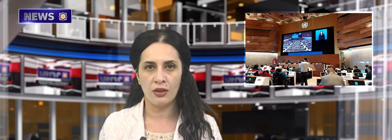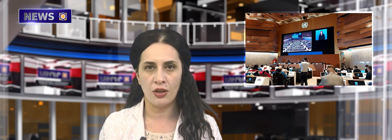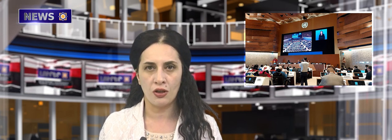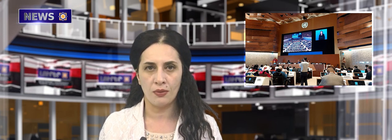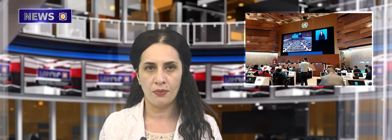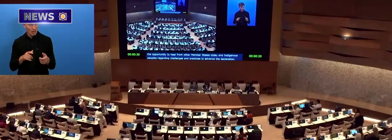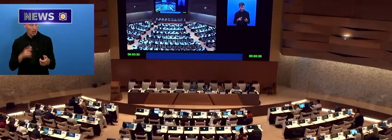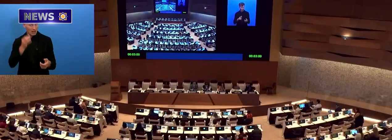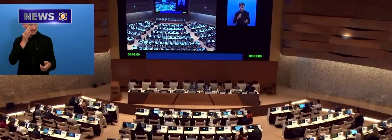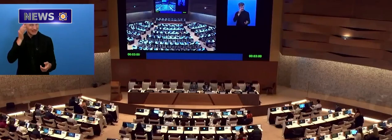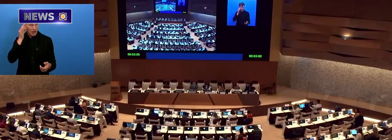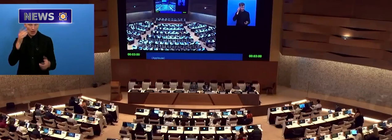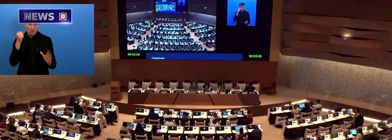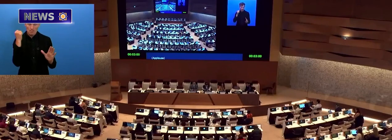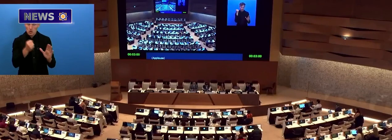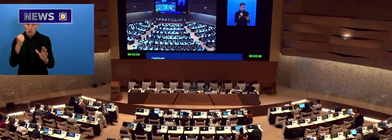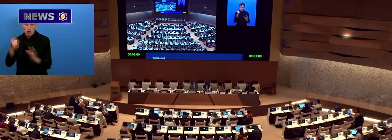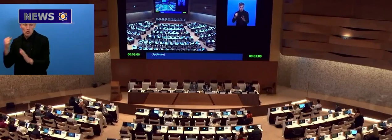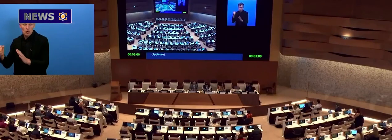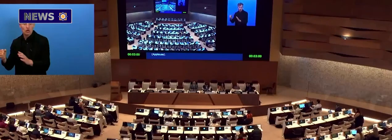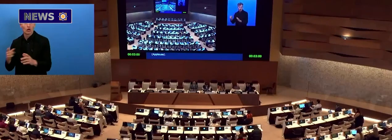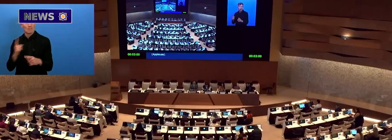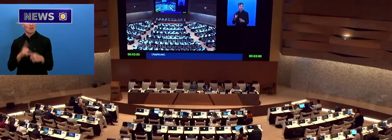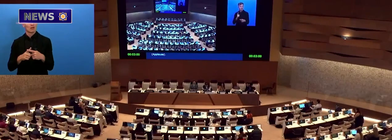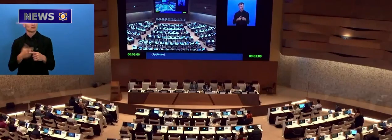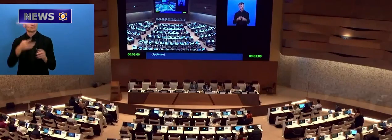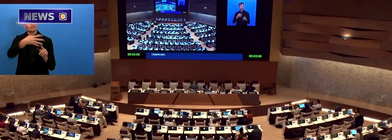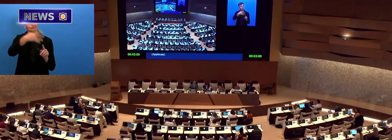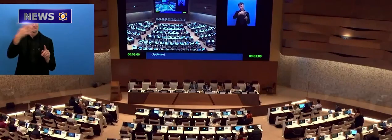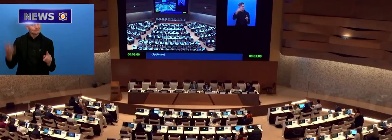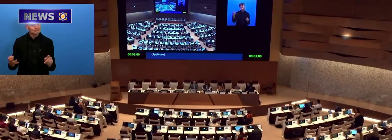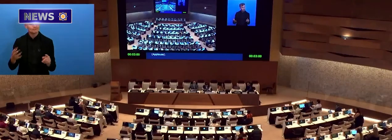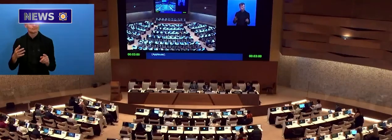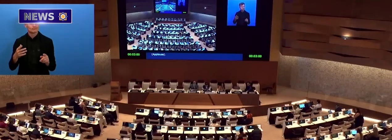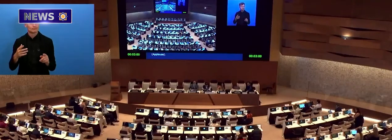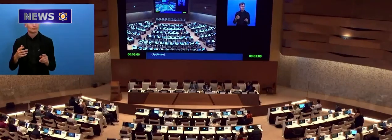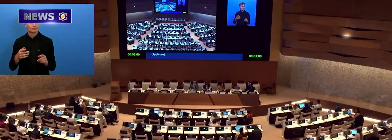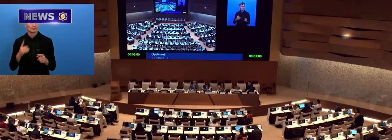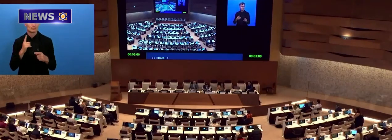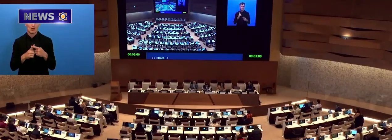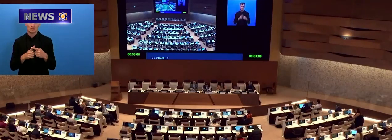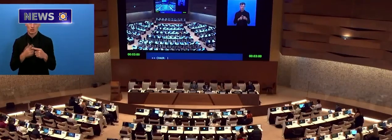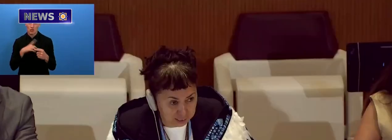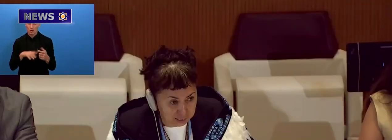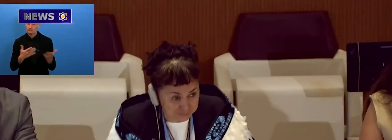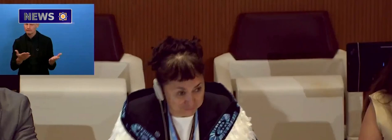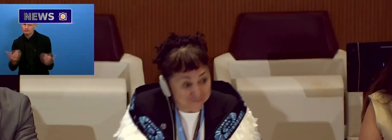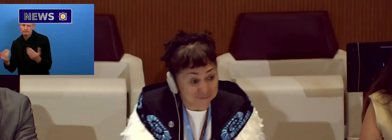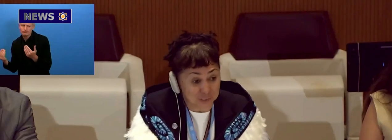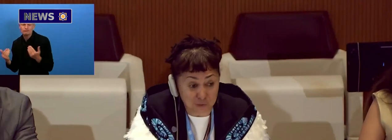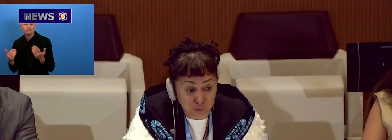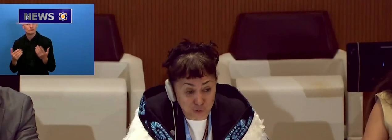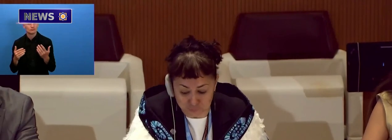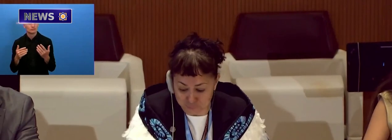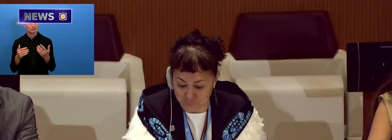mentioned declaration. Good morning, Ms. President. Let me congratulate you on your election. For several decades, all of us